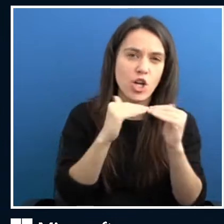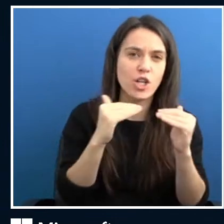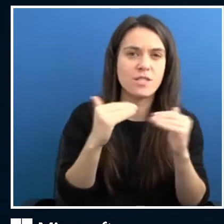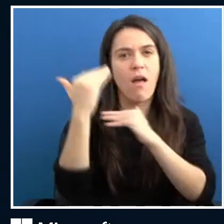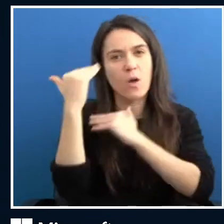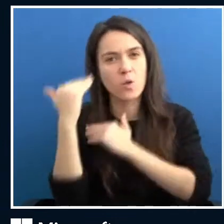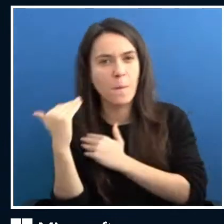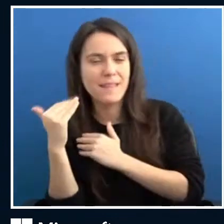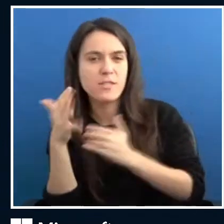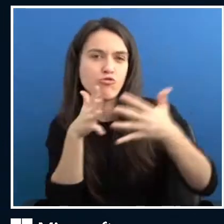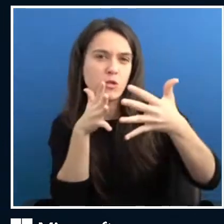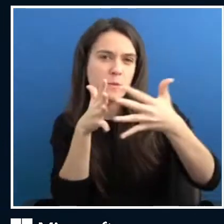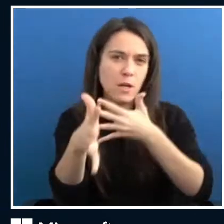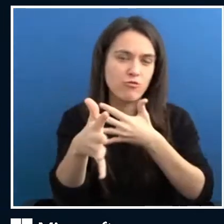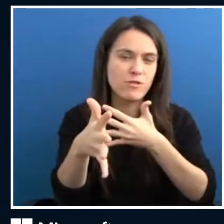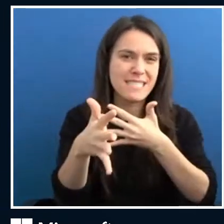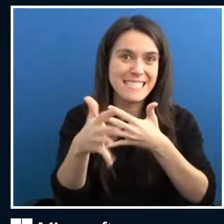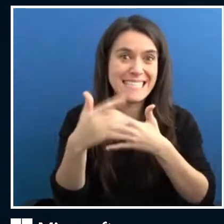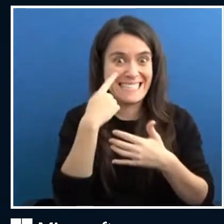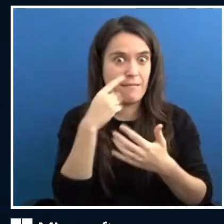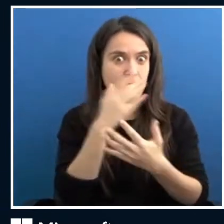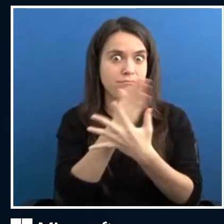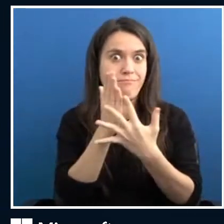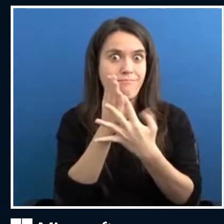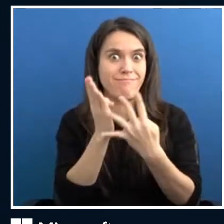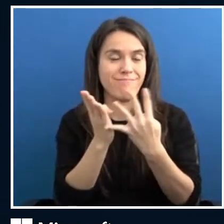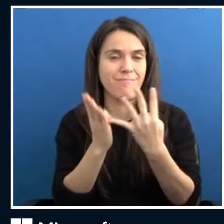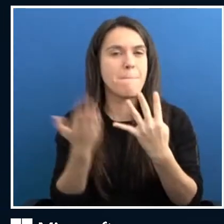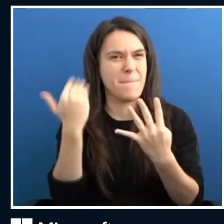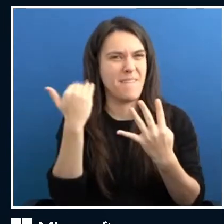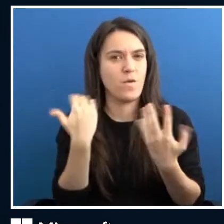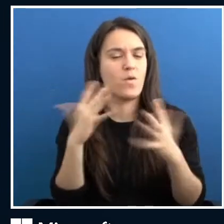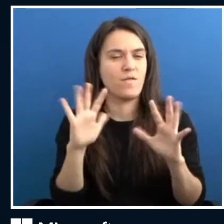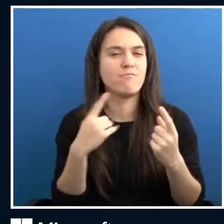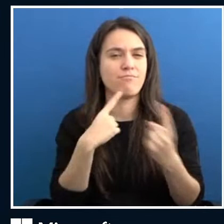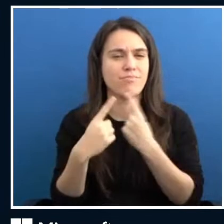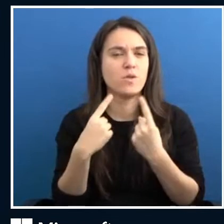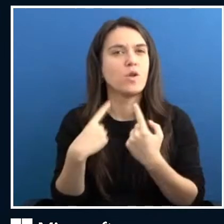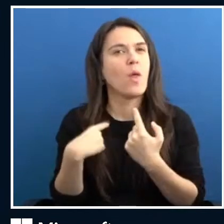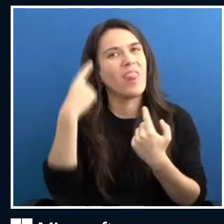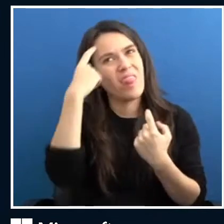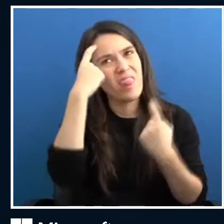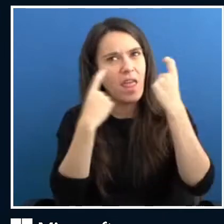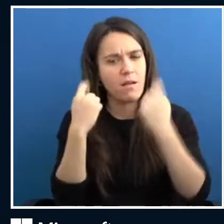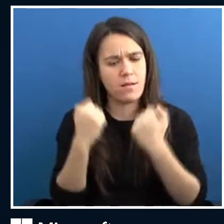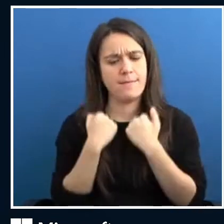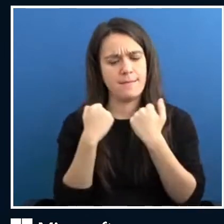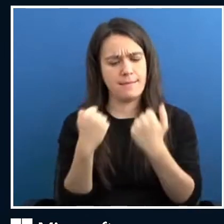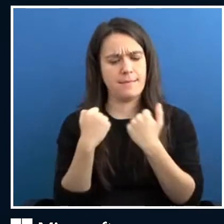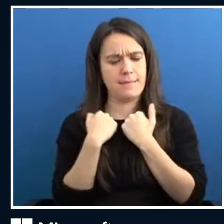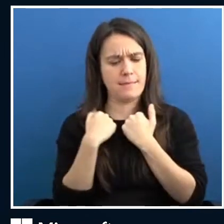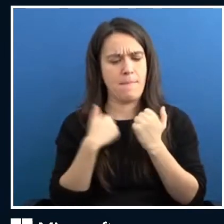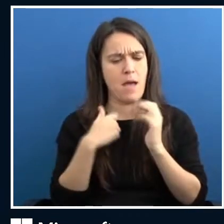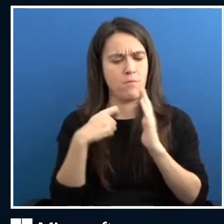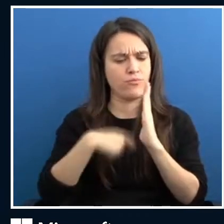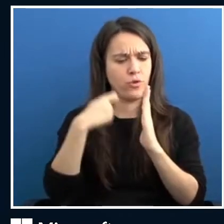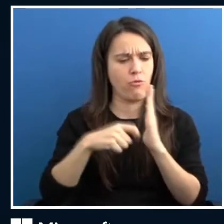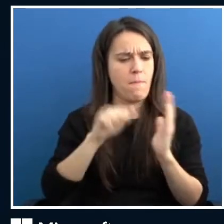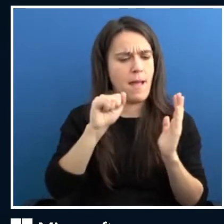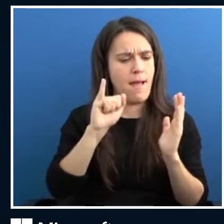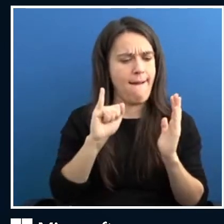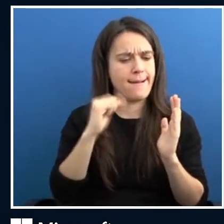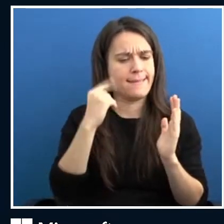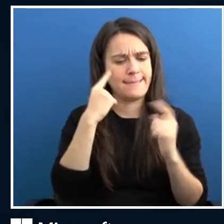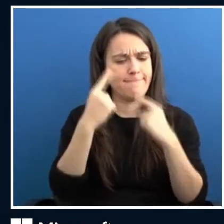of questions that was, you know, we should ask ourselves about this when creating AI solutions. A lot of